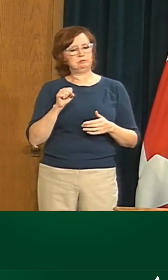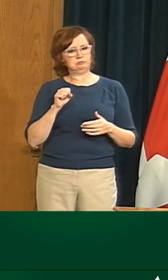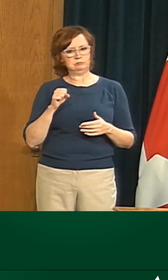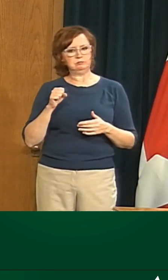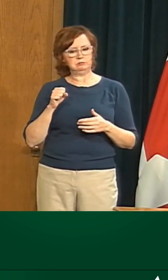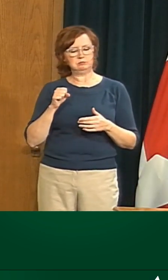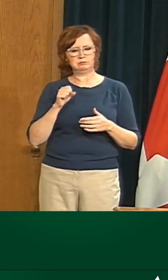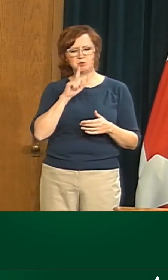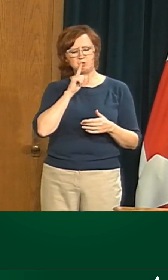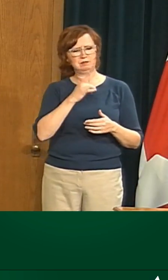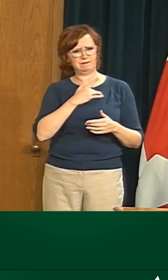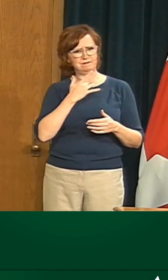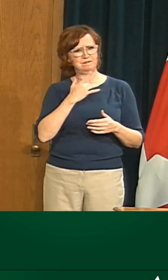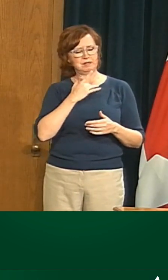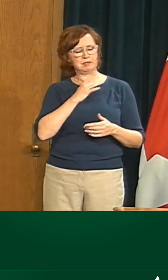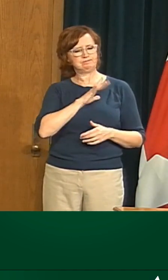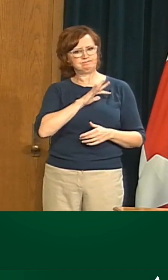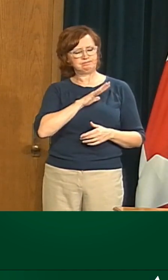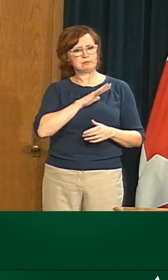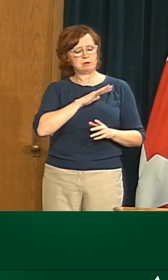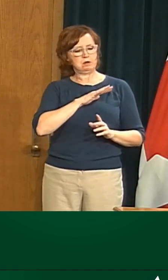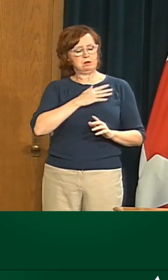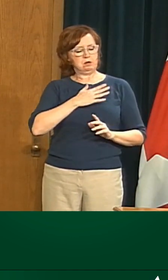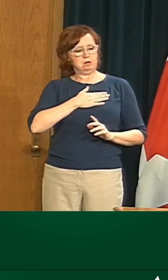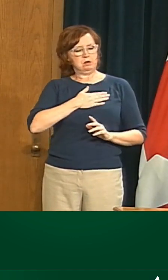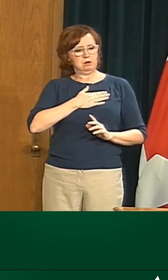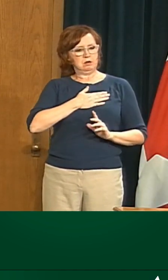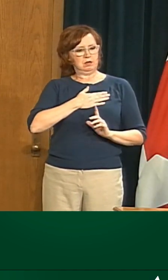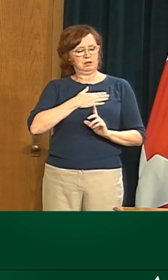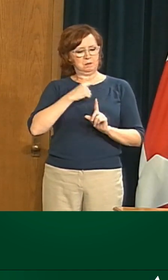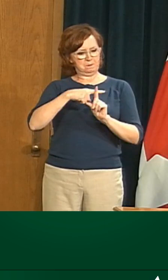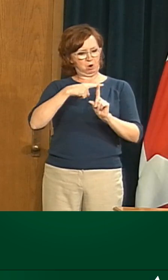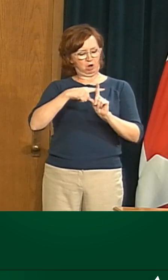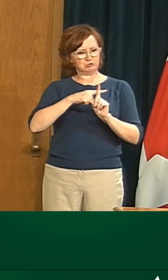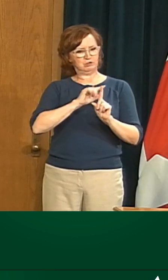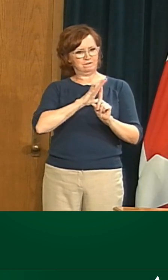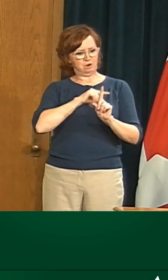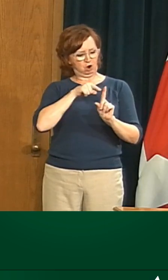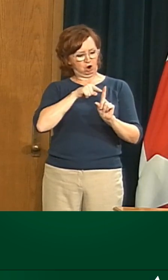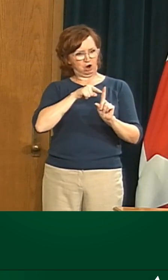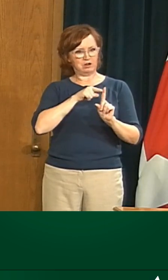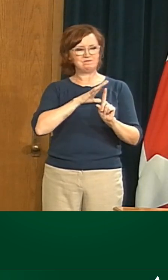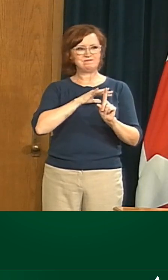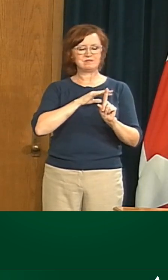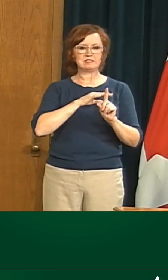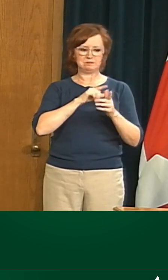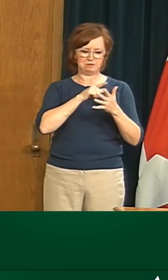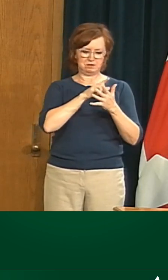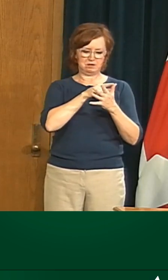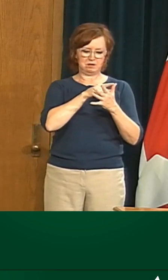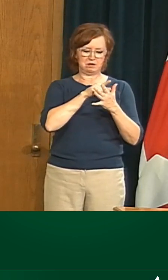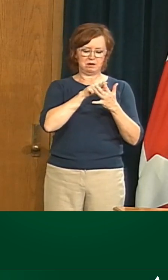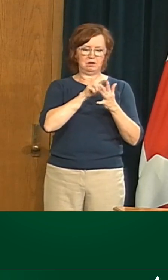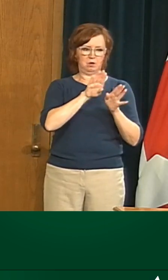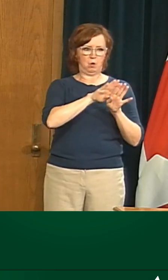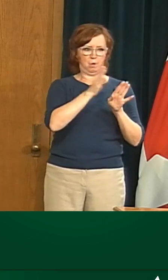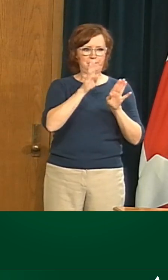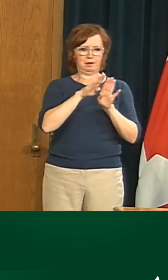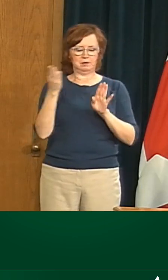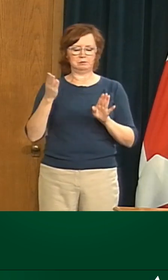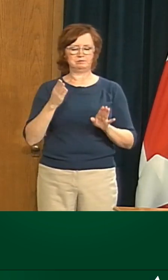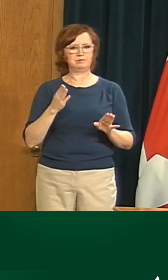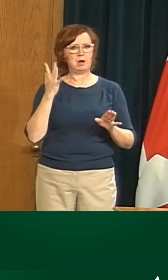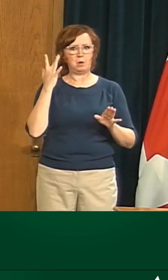to reopen in a very organized way. And the reason we can do that, again, as the Premier said last evening, is because we've all